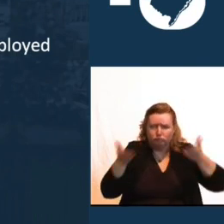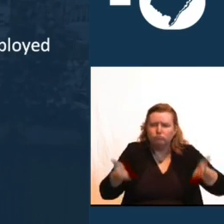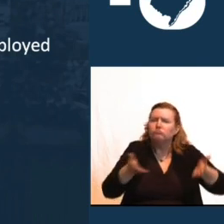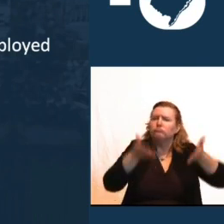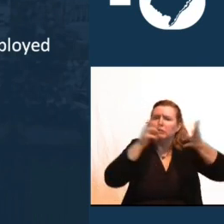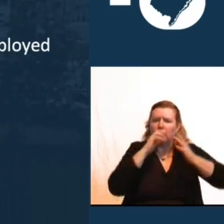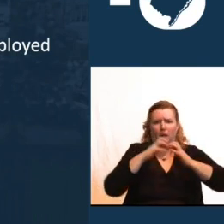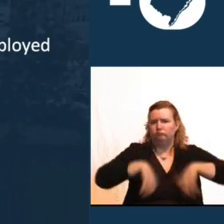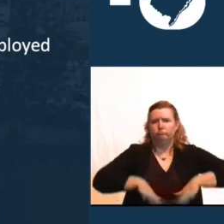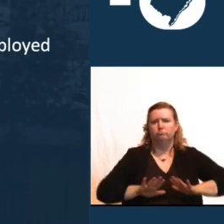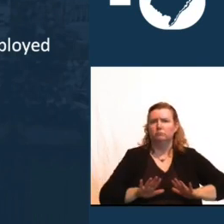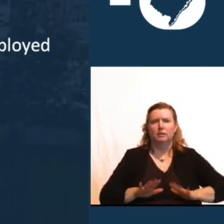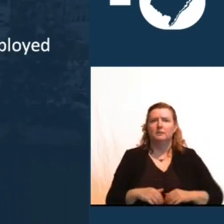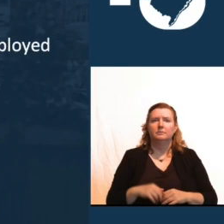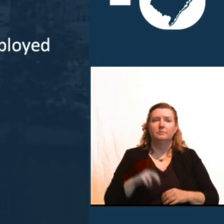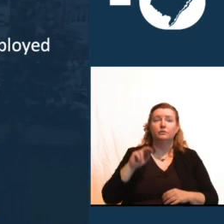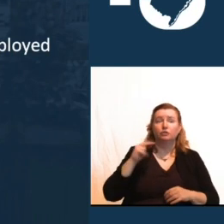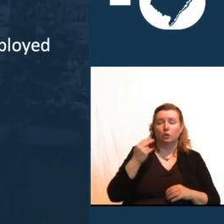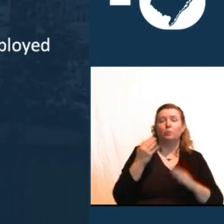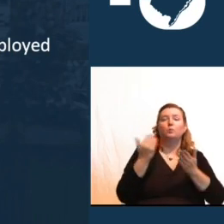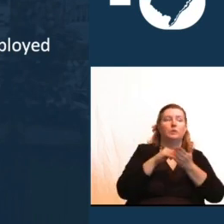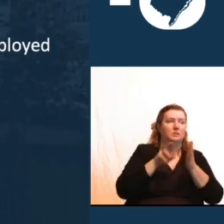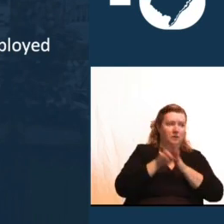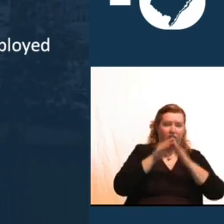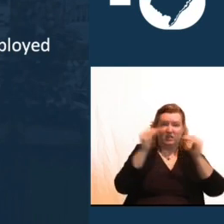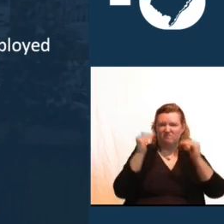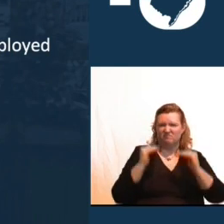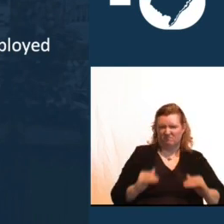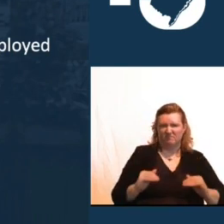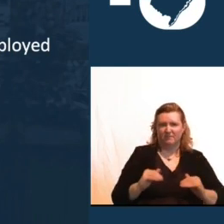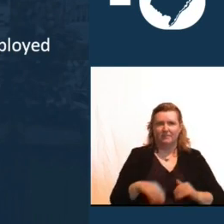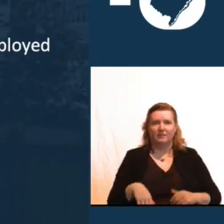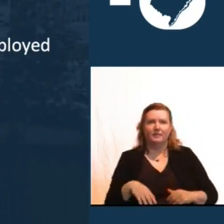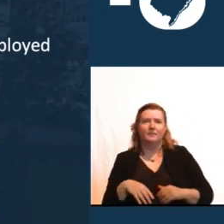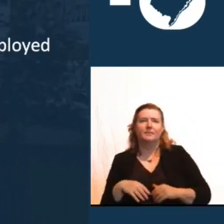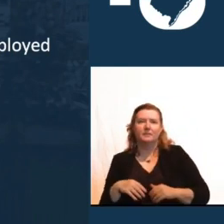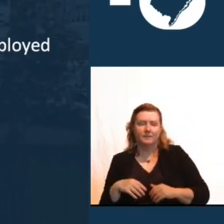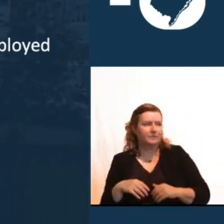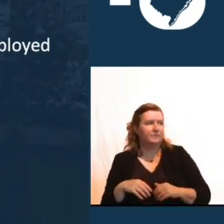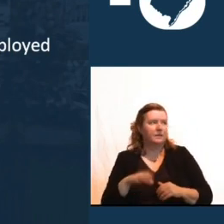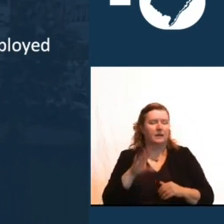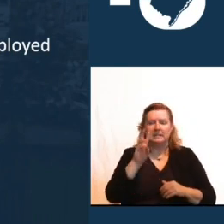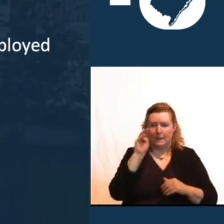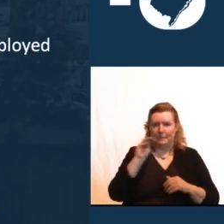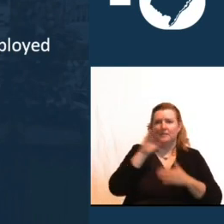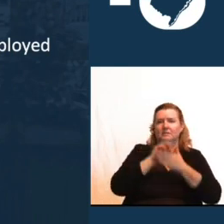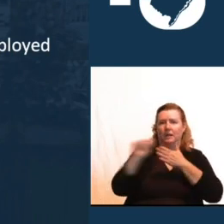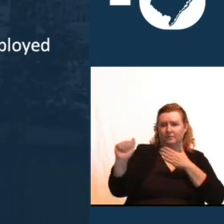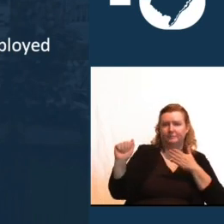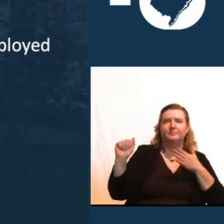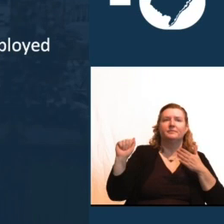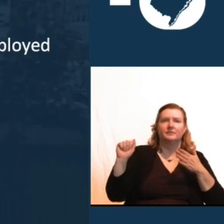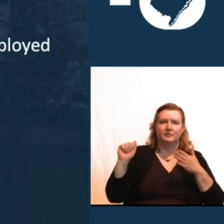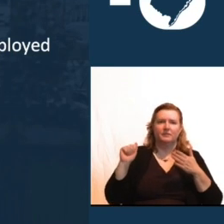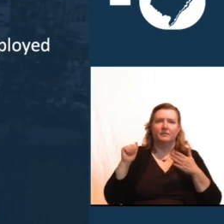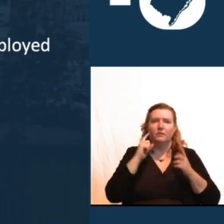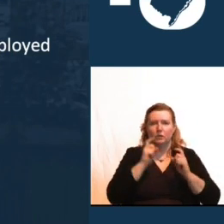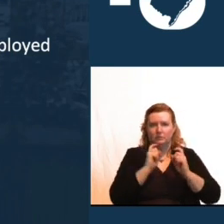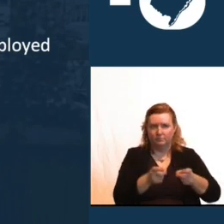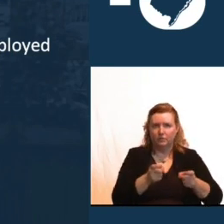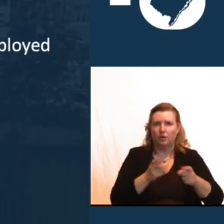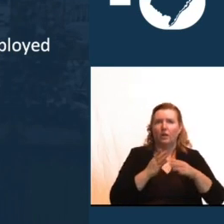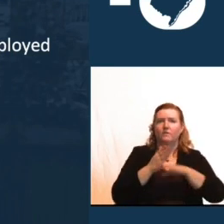Emergency Assistance Grant Program assisted more than 1,000 businesses located in the 64 communities in which it